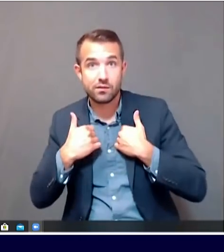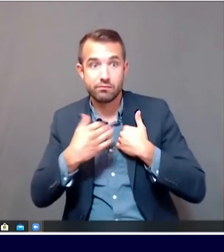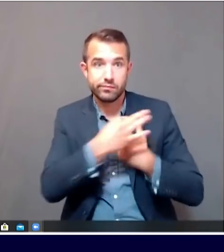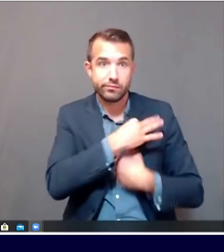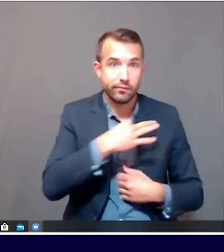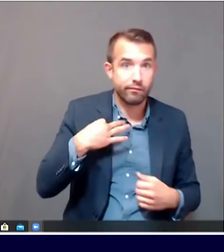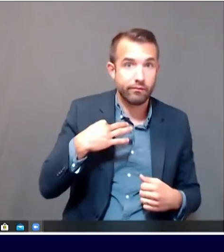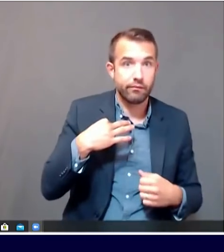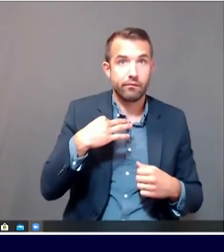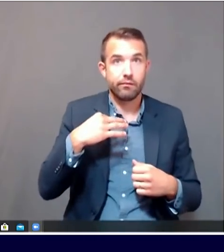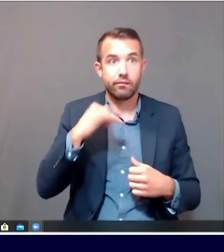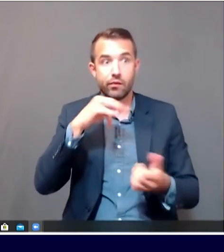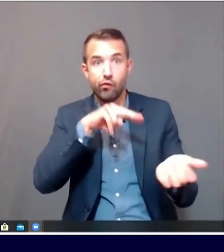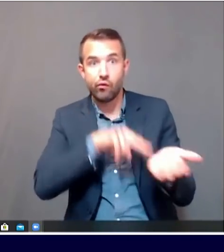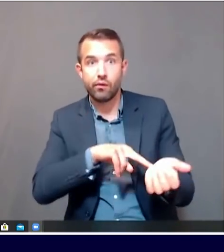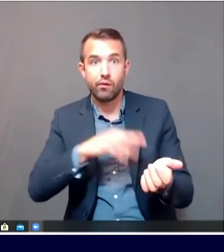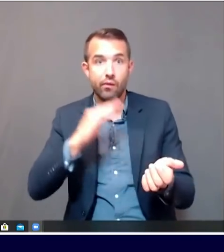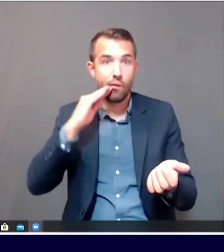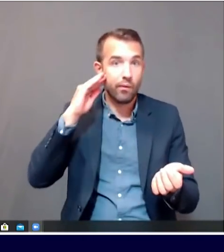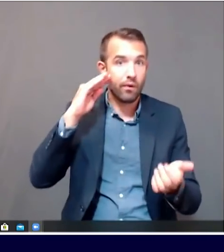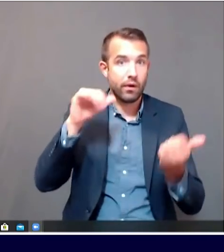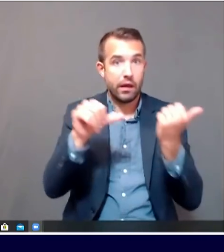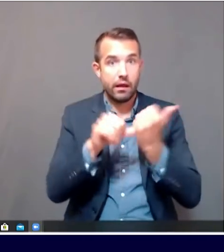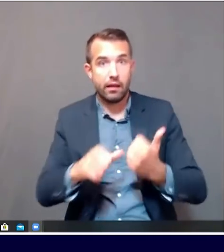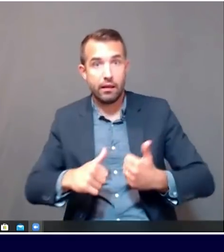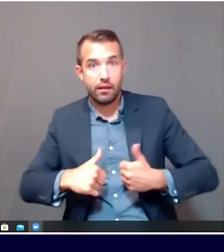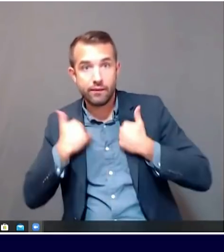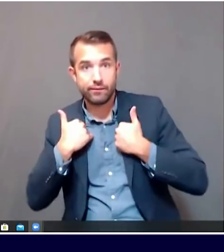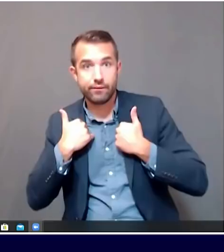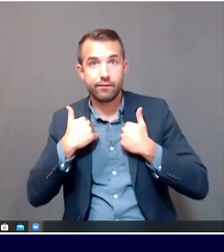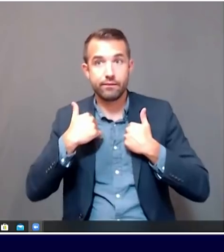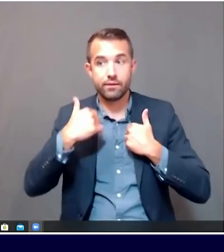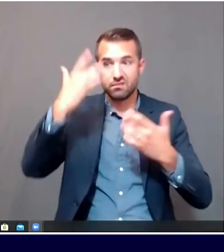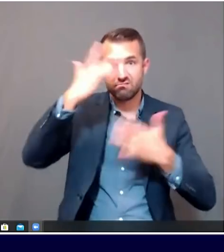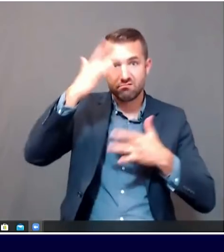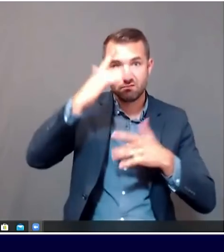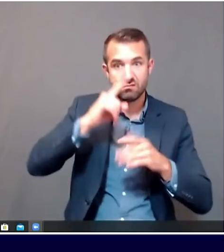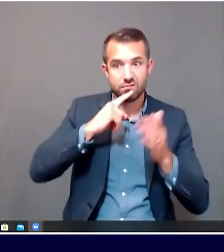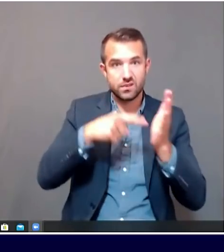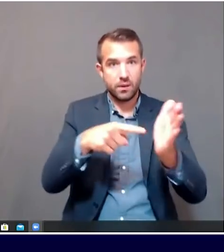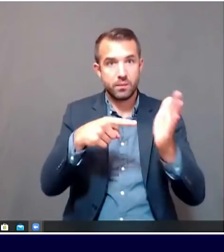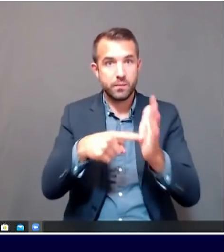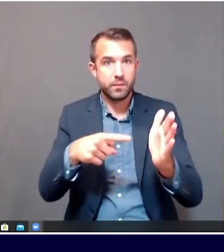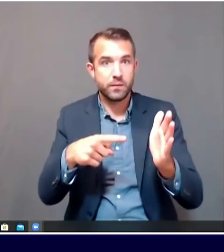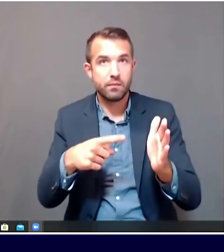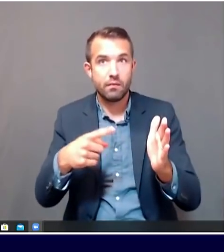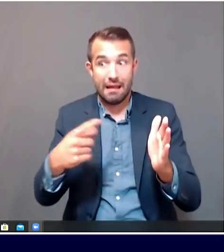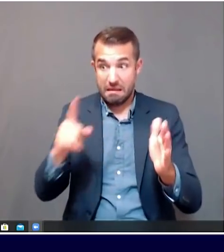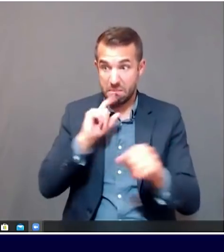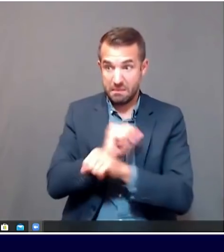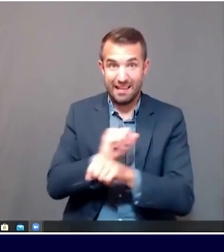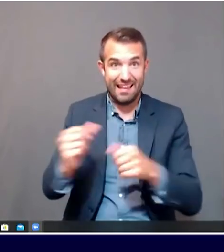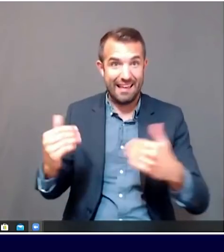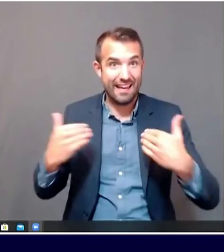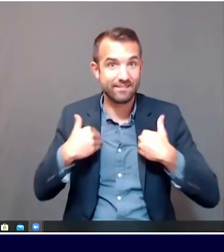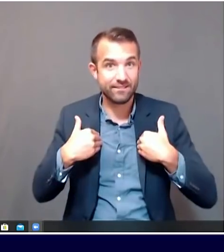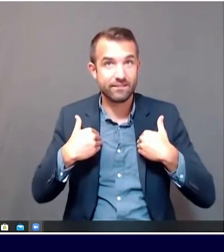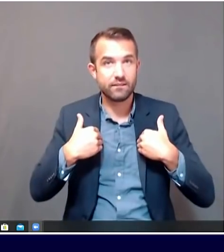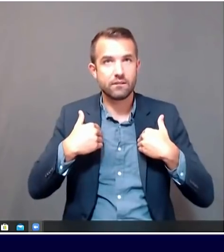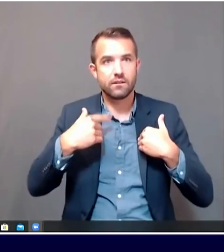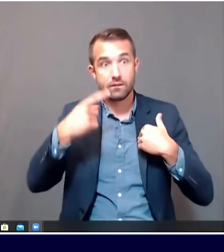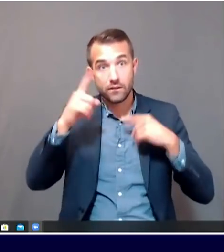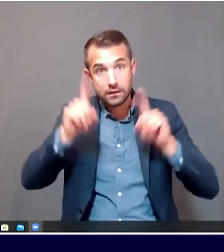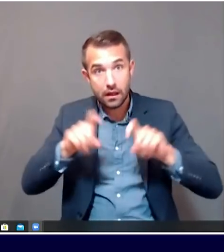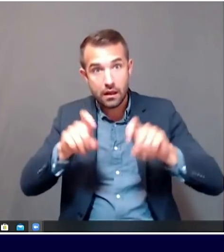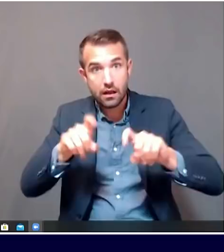symptoms. What we've learned about some of these devices is that they work best and yield the most accurate results